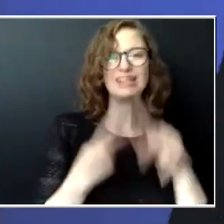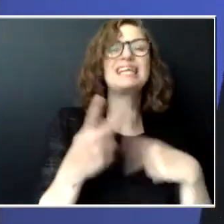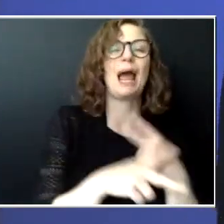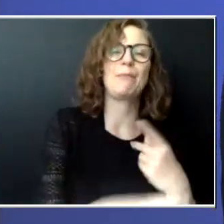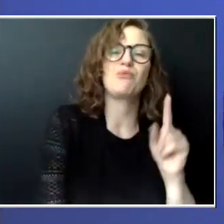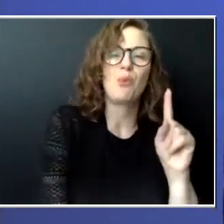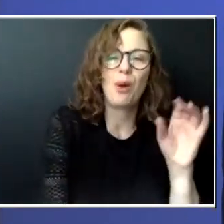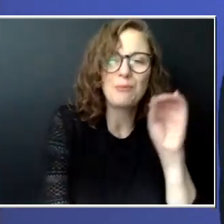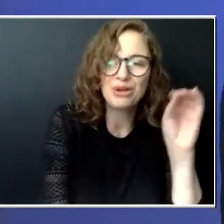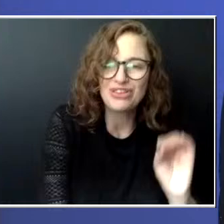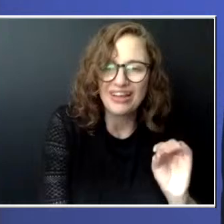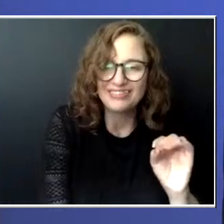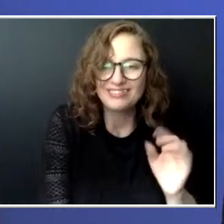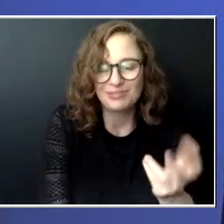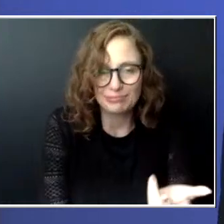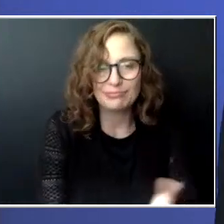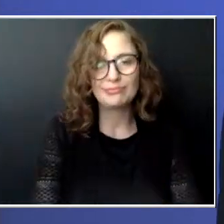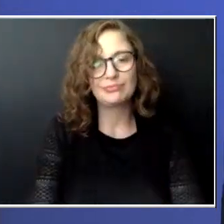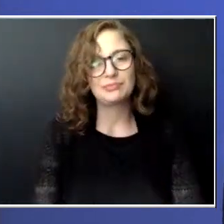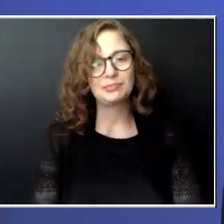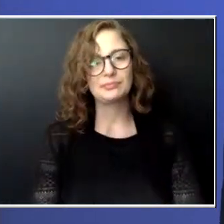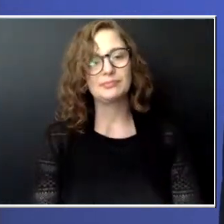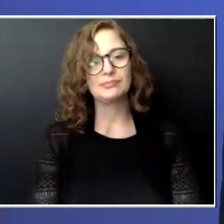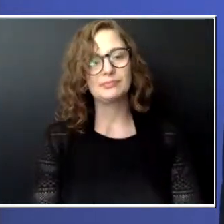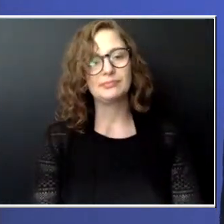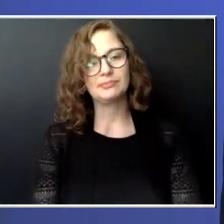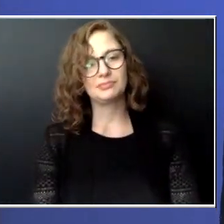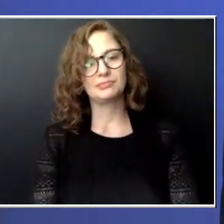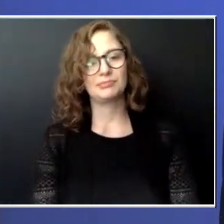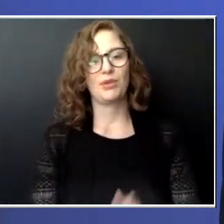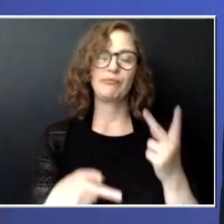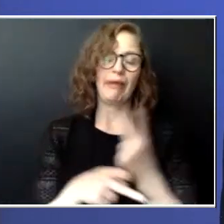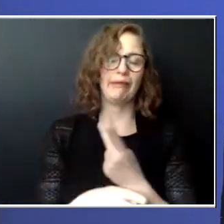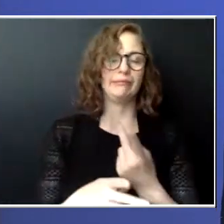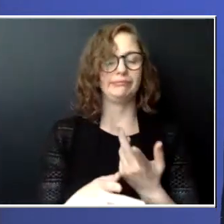that CAR T stuff, and